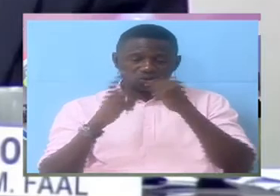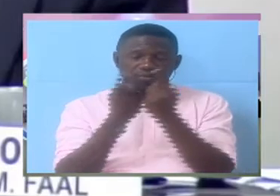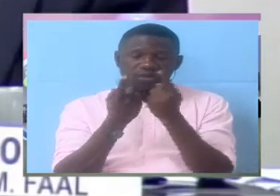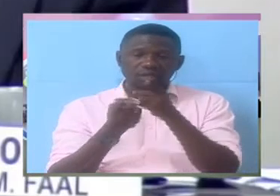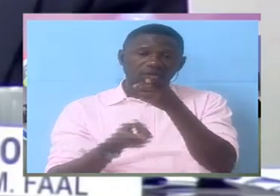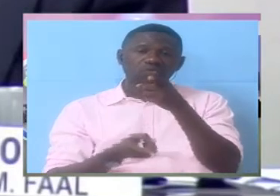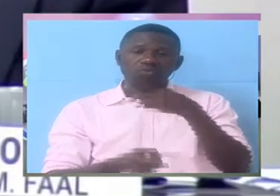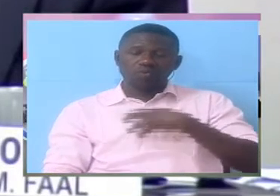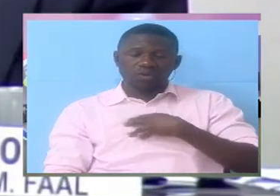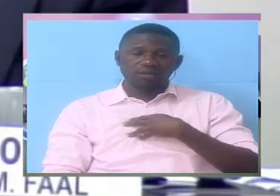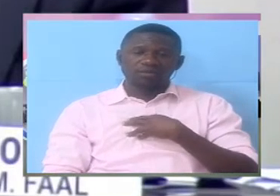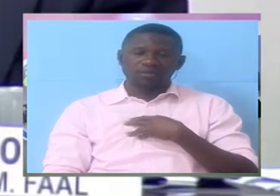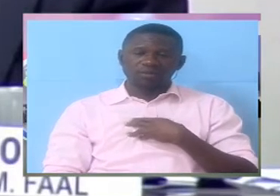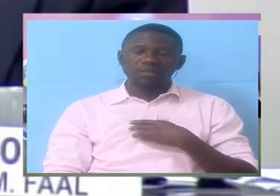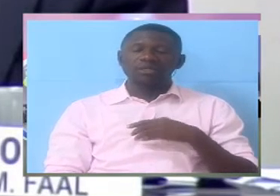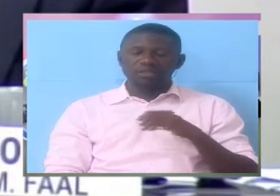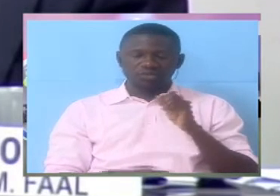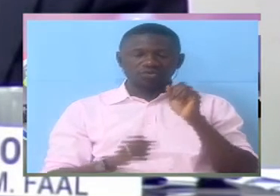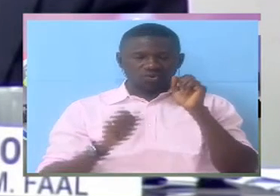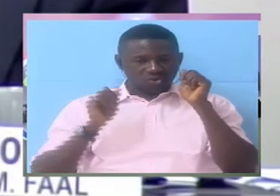to happen. Wala dal ta kenu.